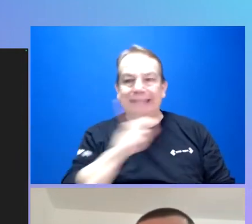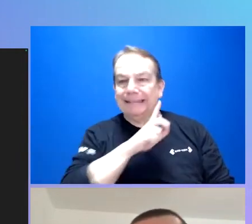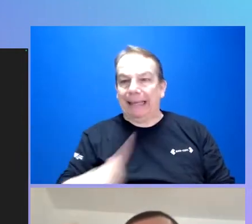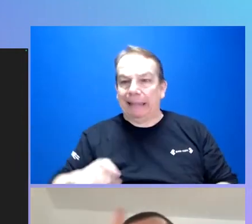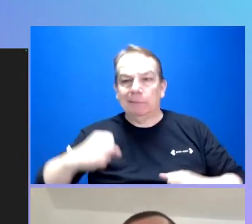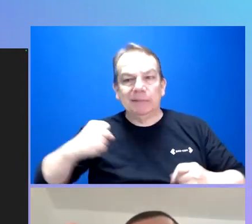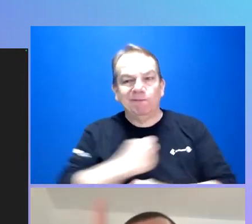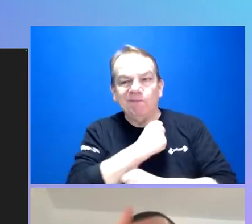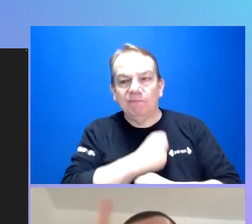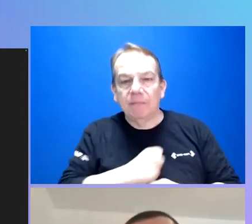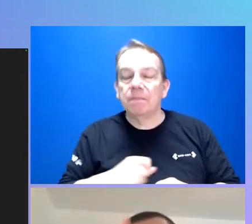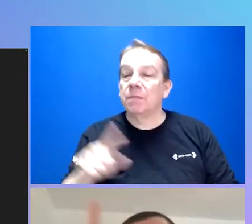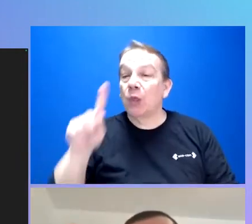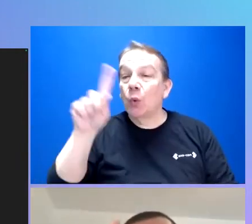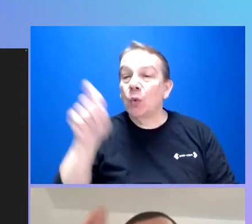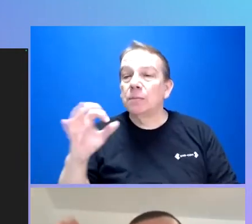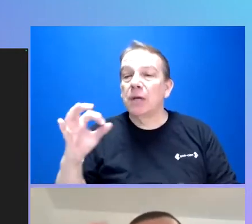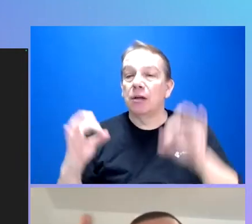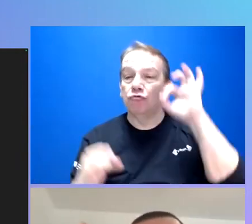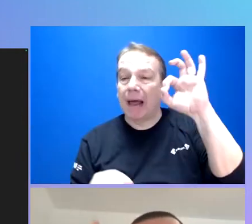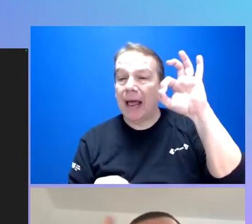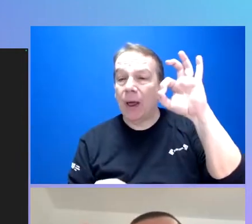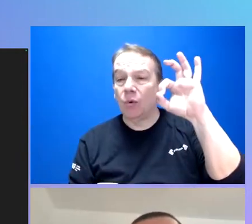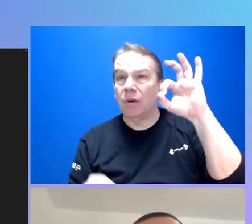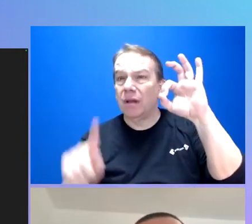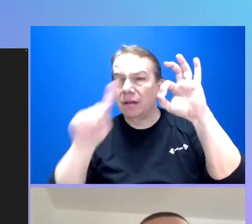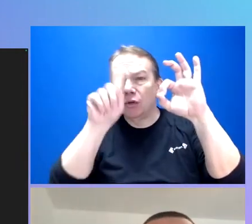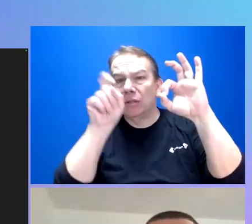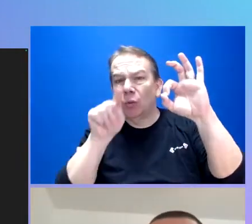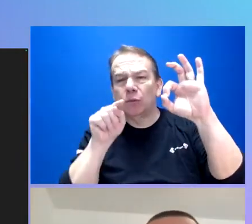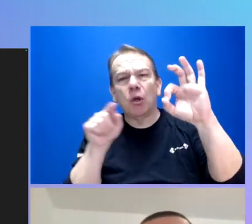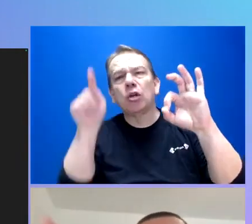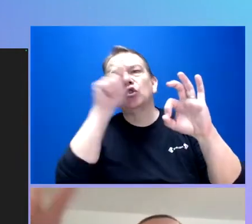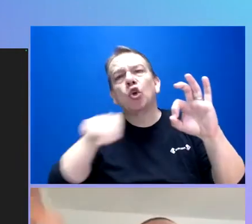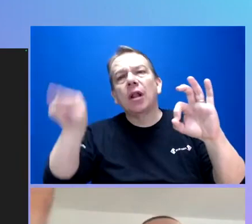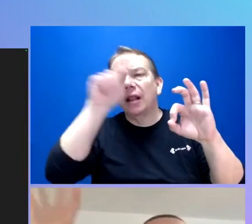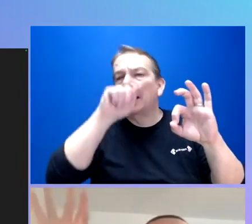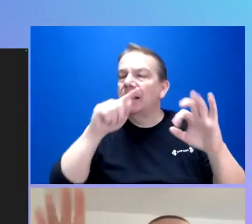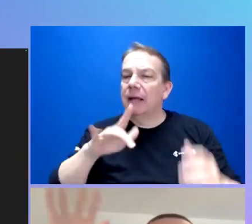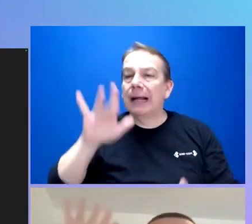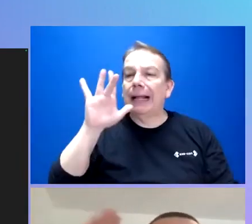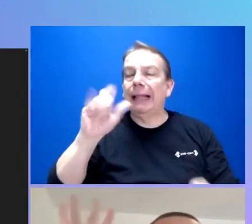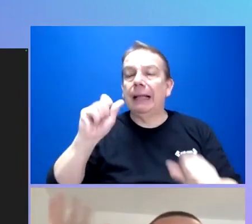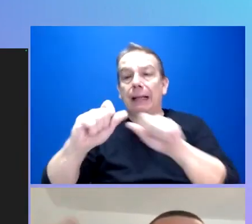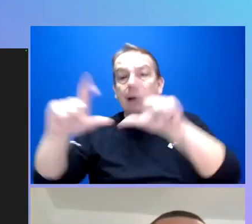Just little question marks in little